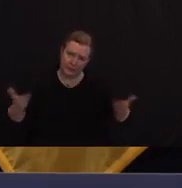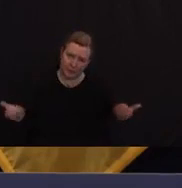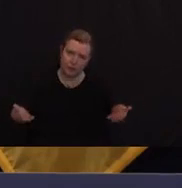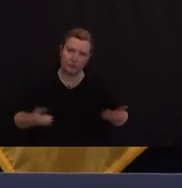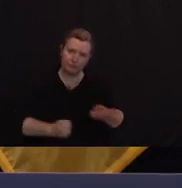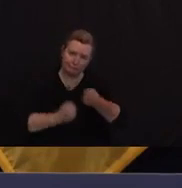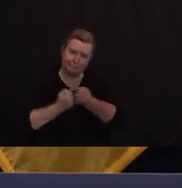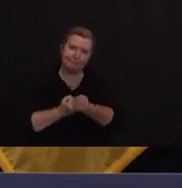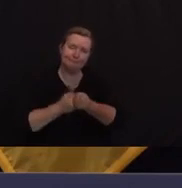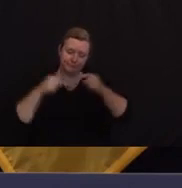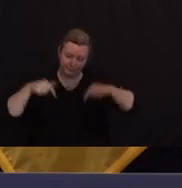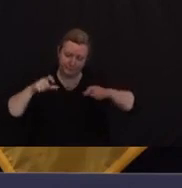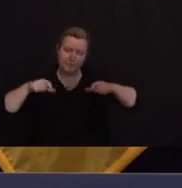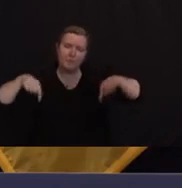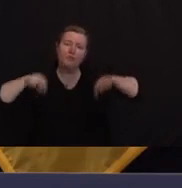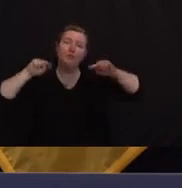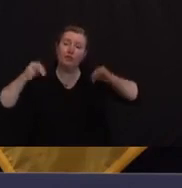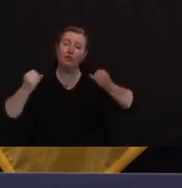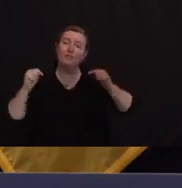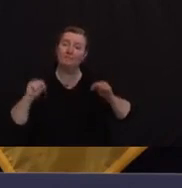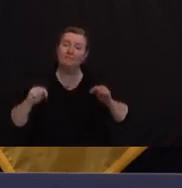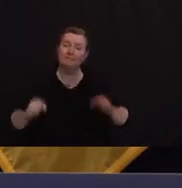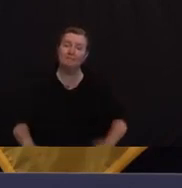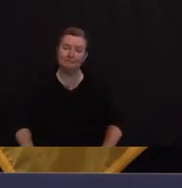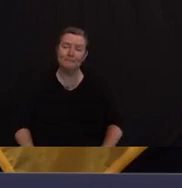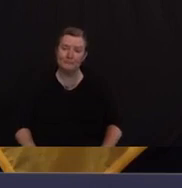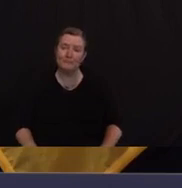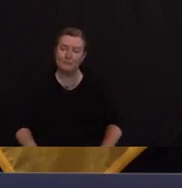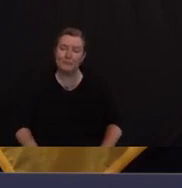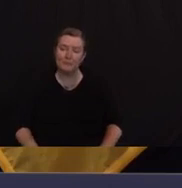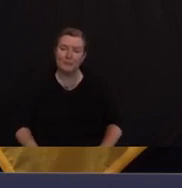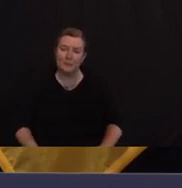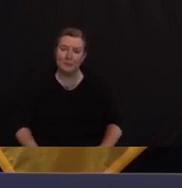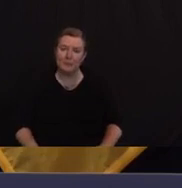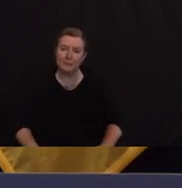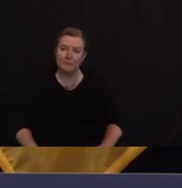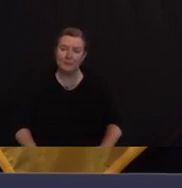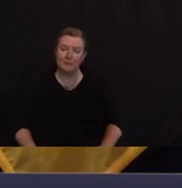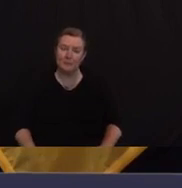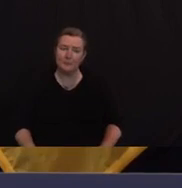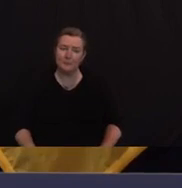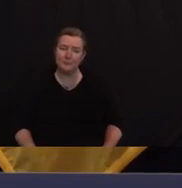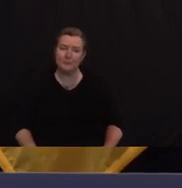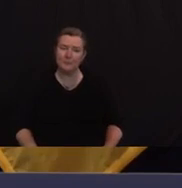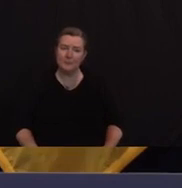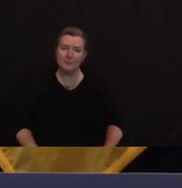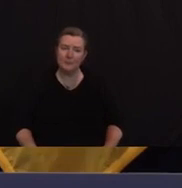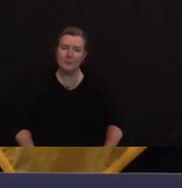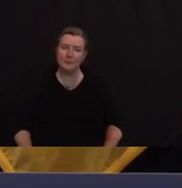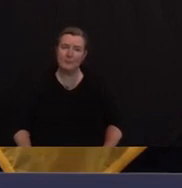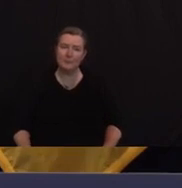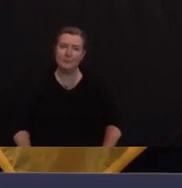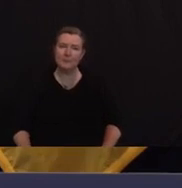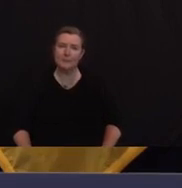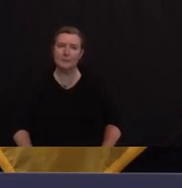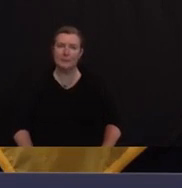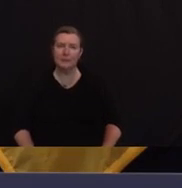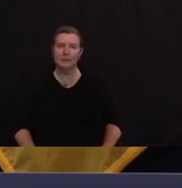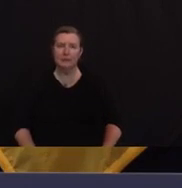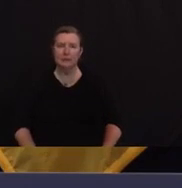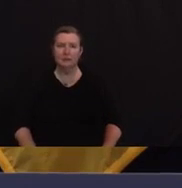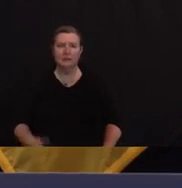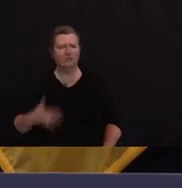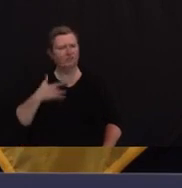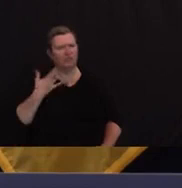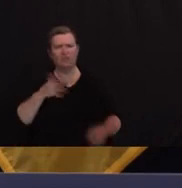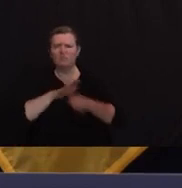got ourselves protected and properly staffed in Jersey, and then with that confidence, we can help others out.